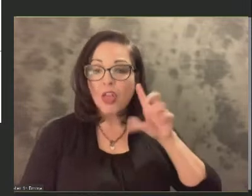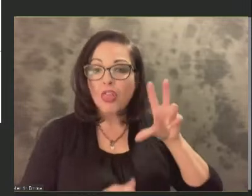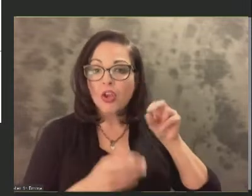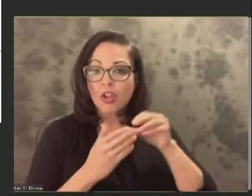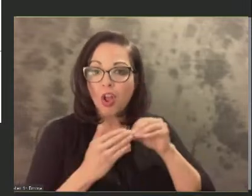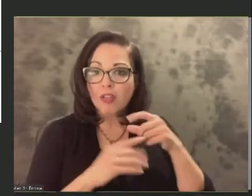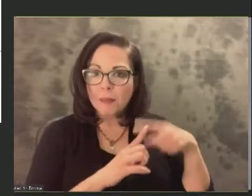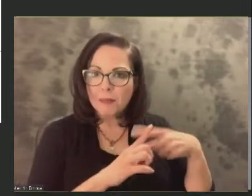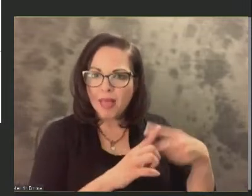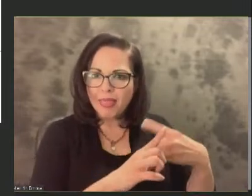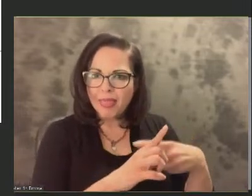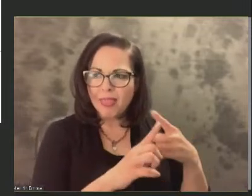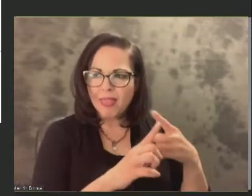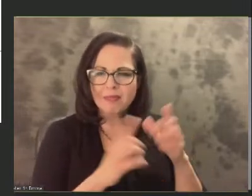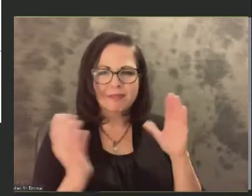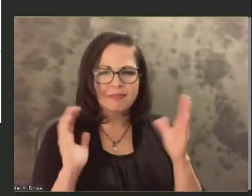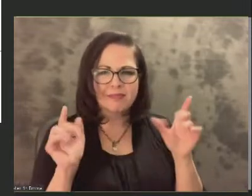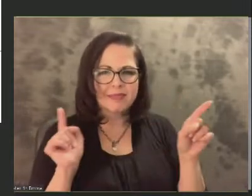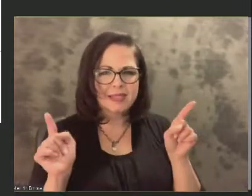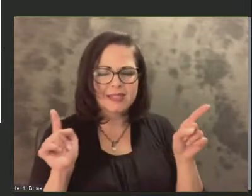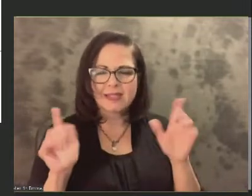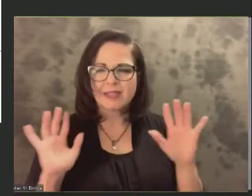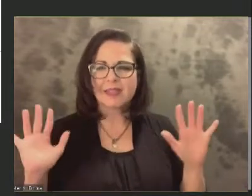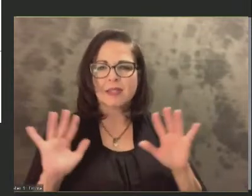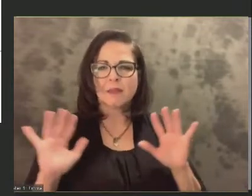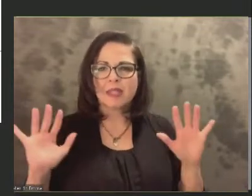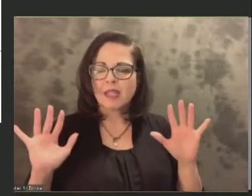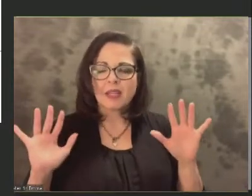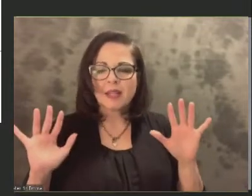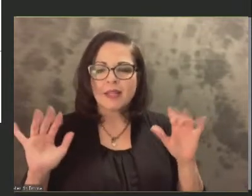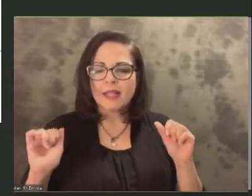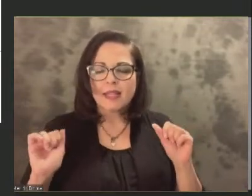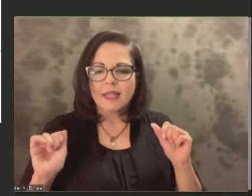month. It's just simply